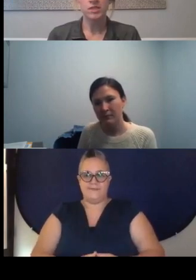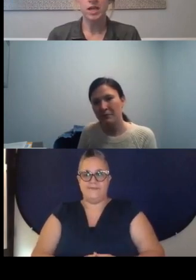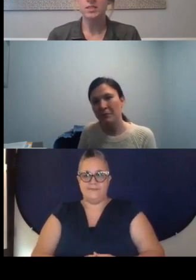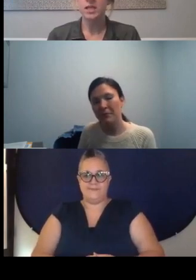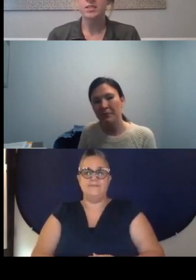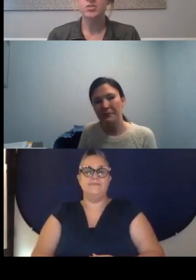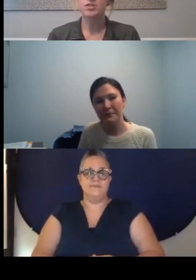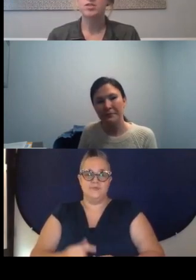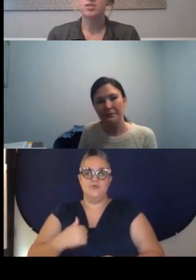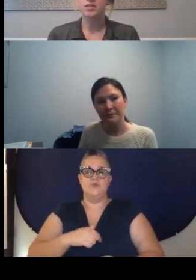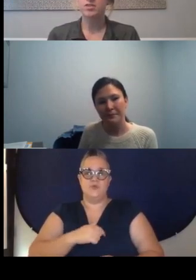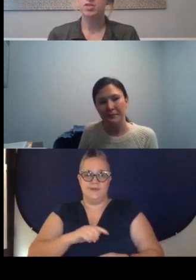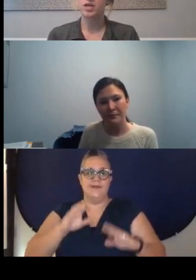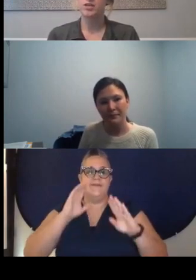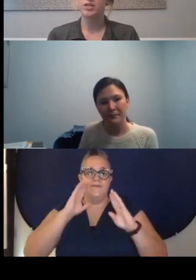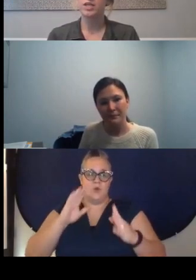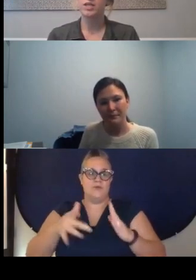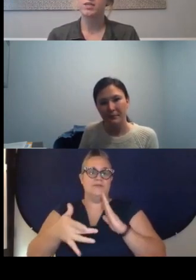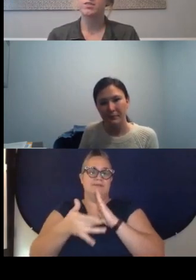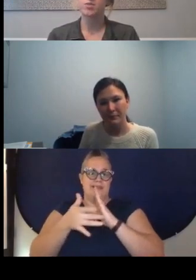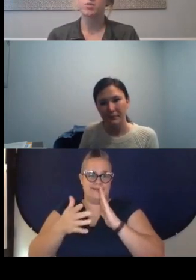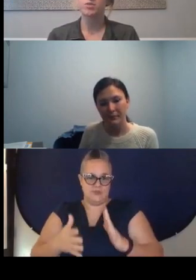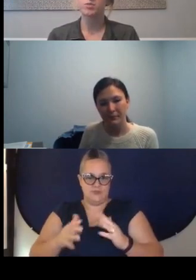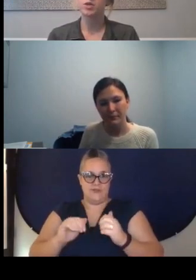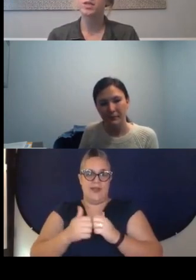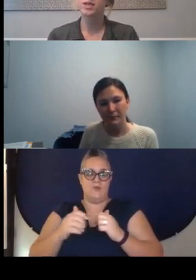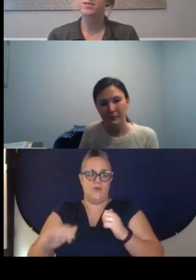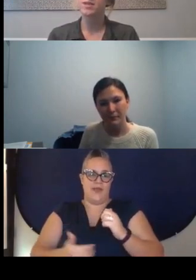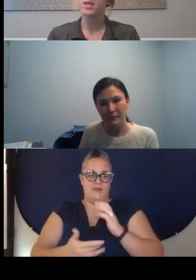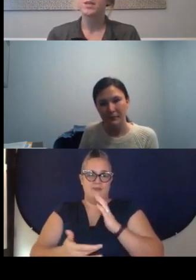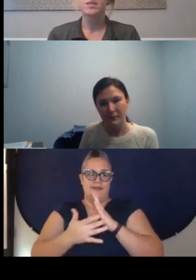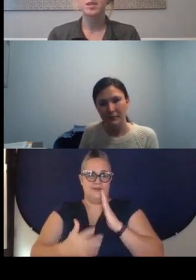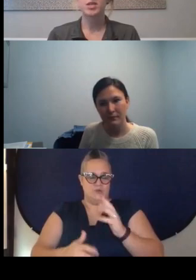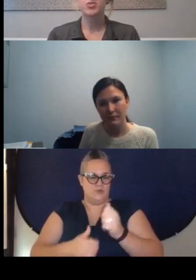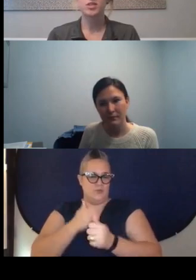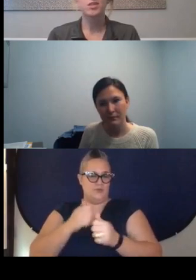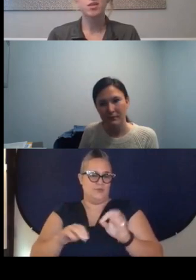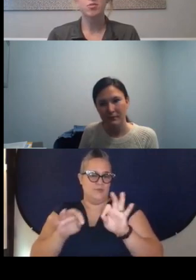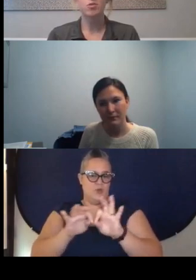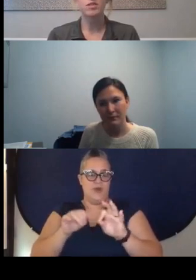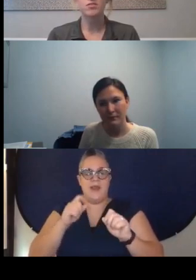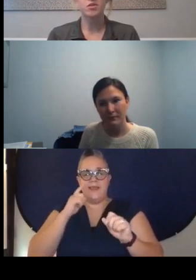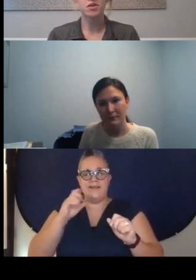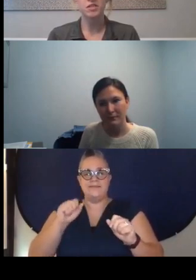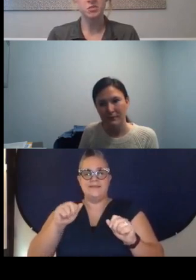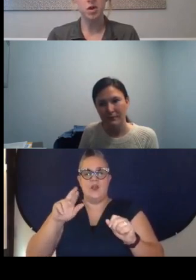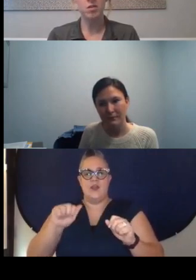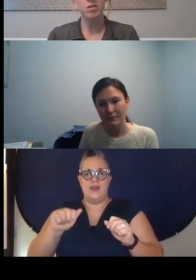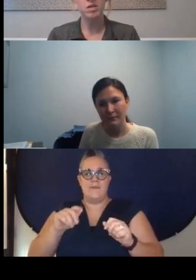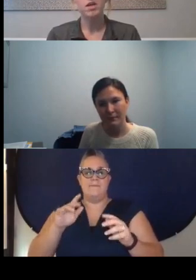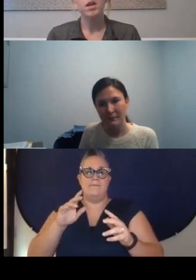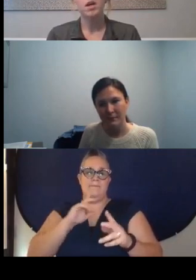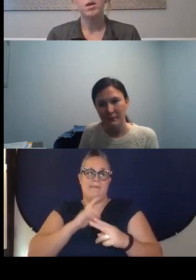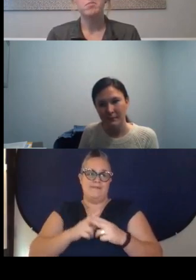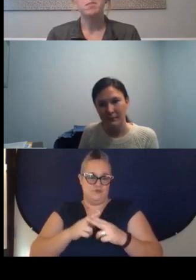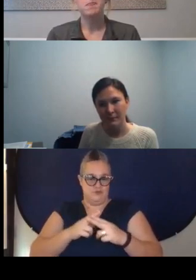do focus on technicians and technician hiring, and it is our most important. And I think Sarah mentioned it is our most difficult as